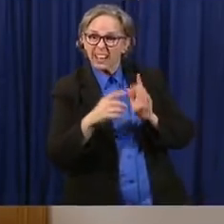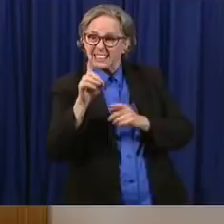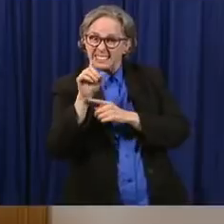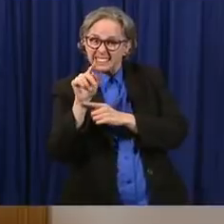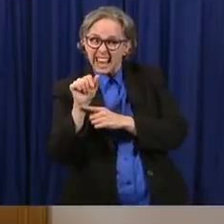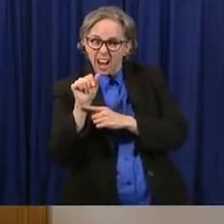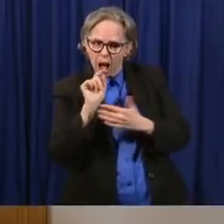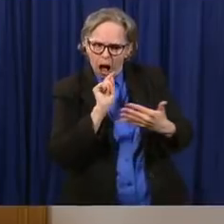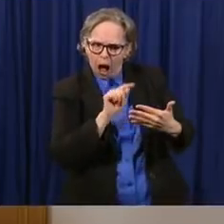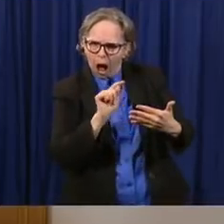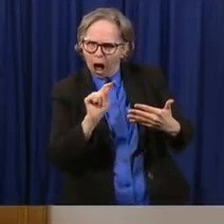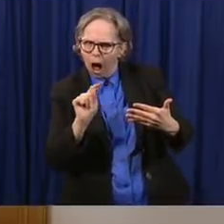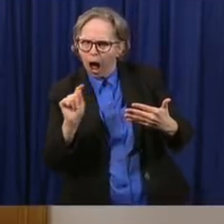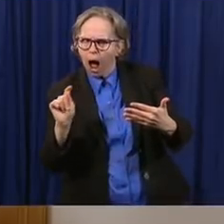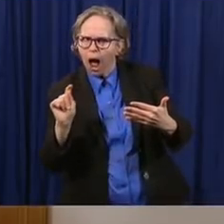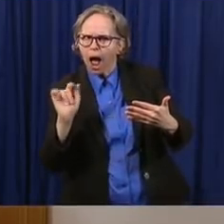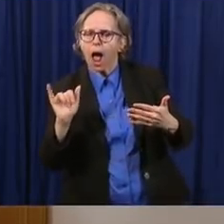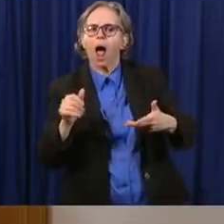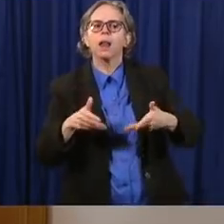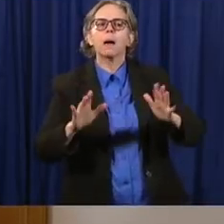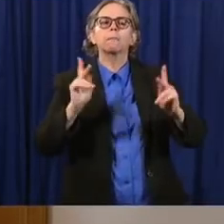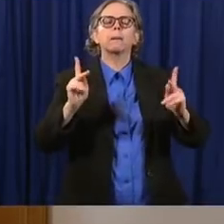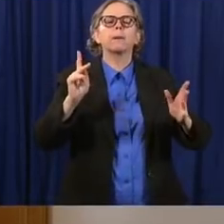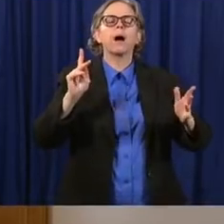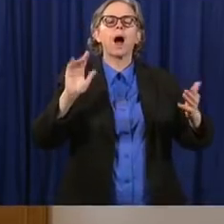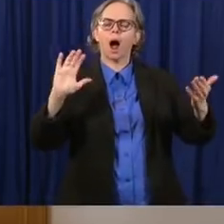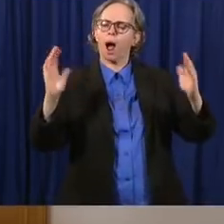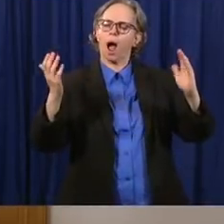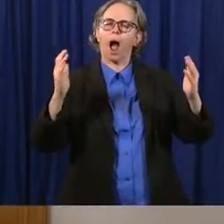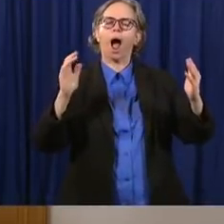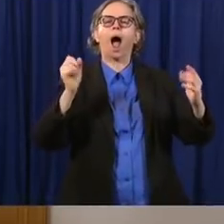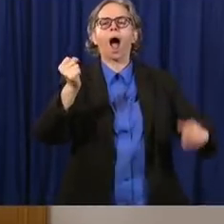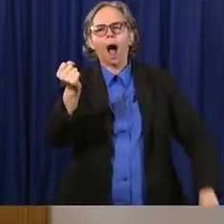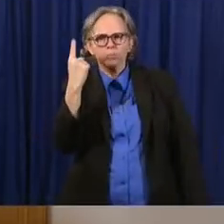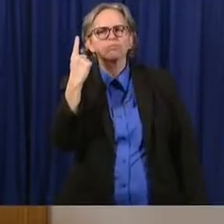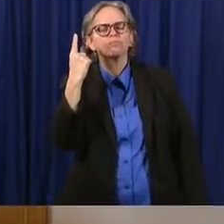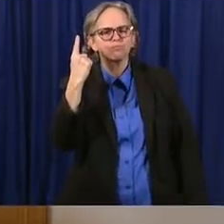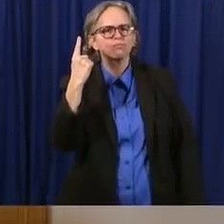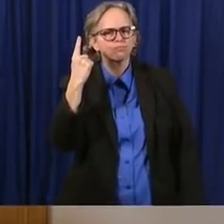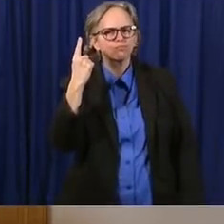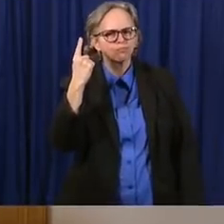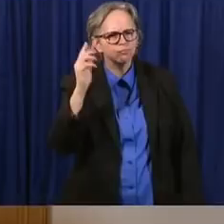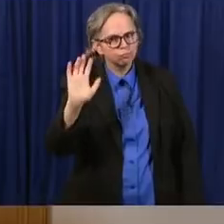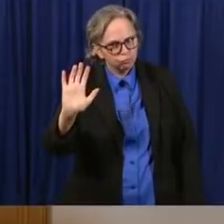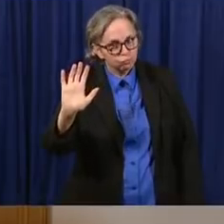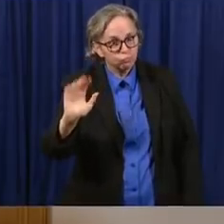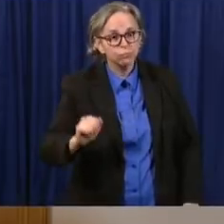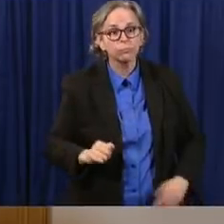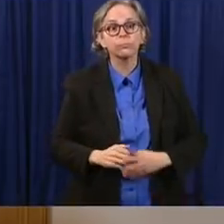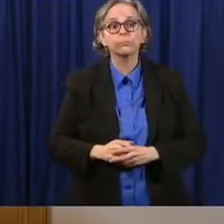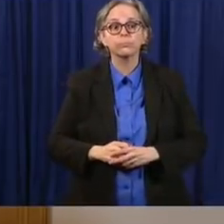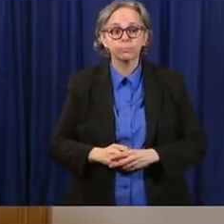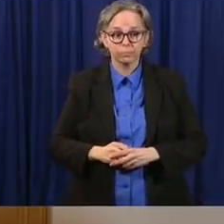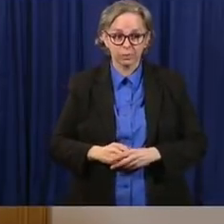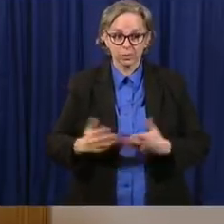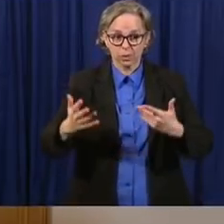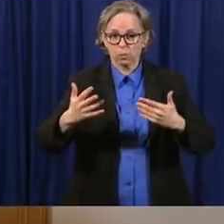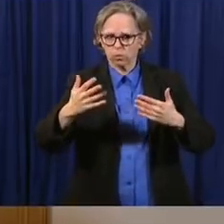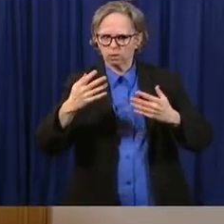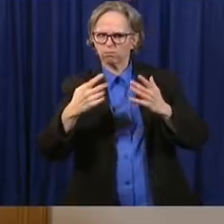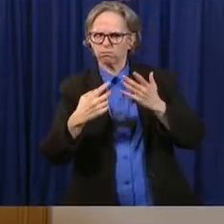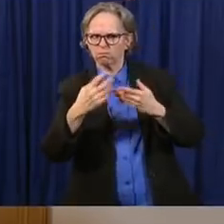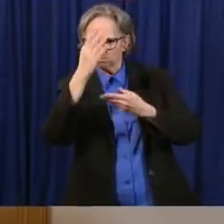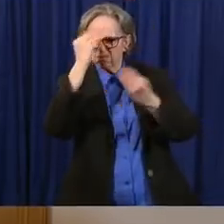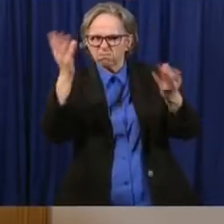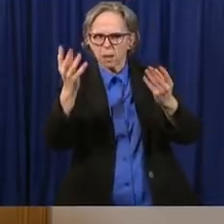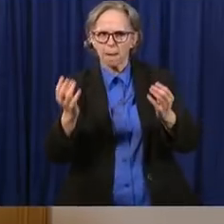type comparisons. So we're going to be reporting this in more detail, actually, than